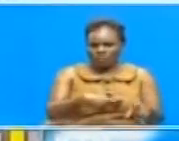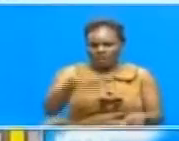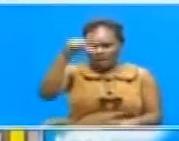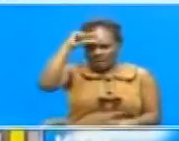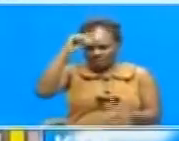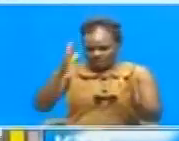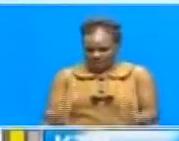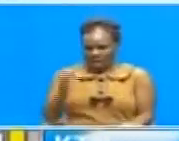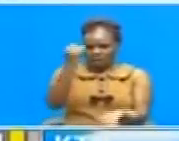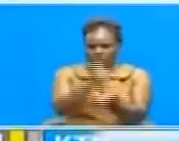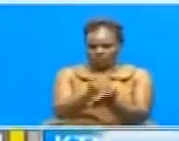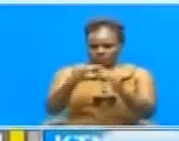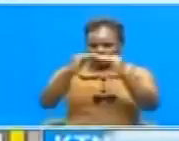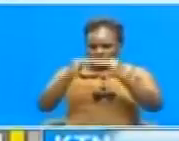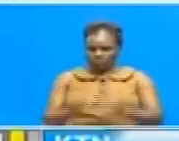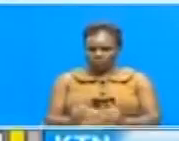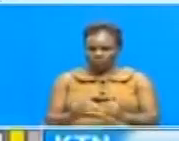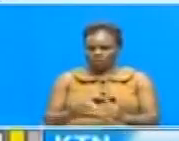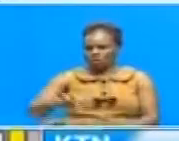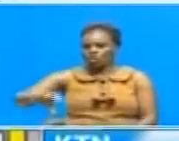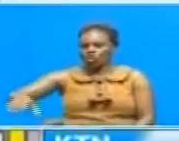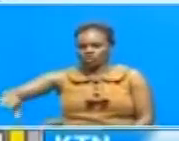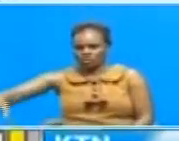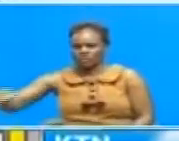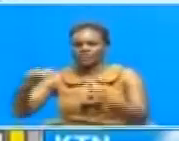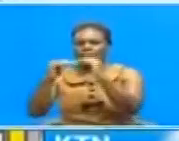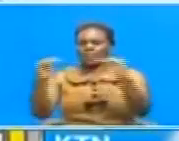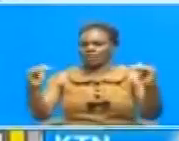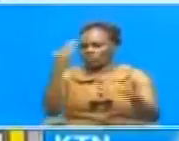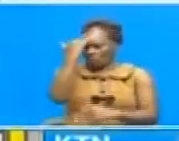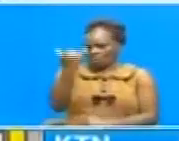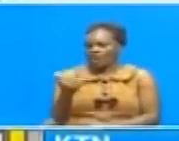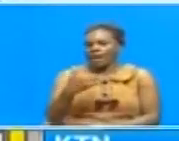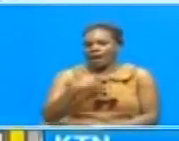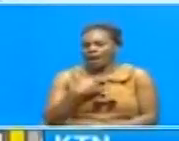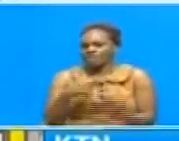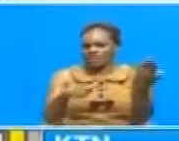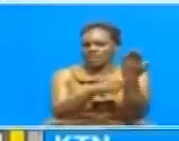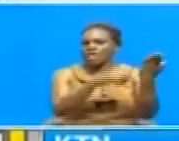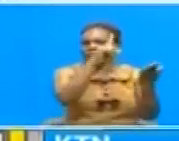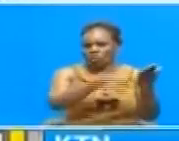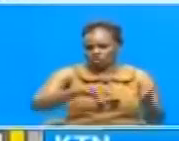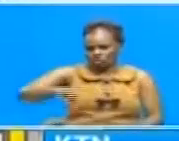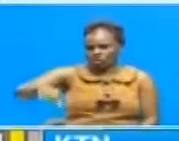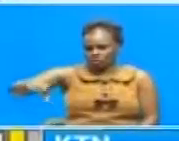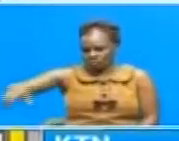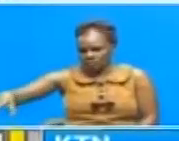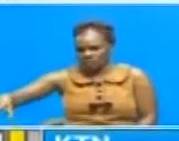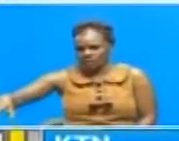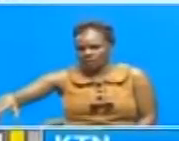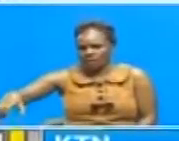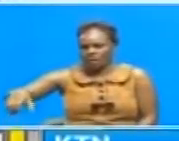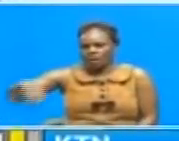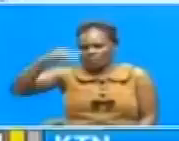office to come to the constituency level, so that we have something called constituency